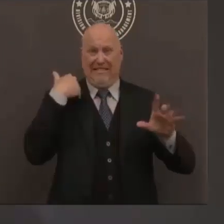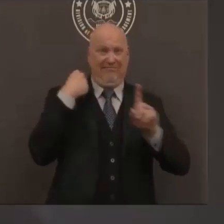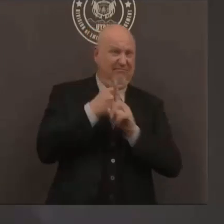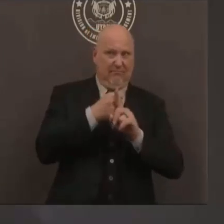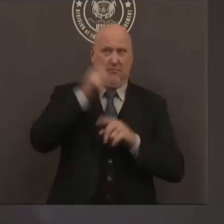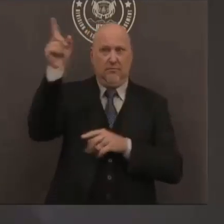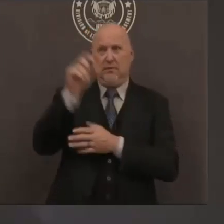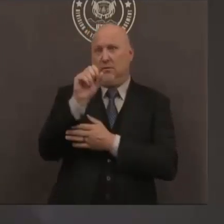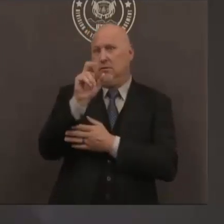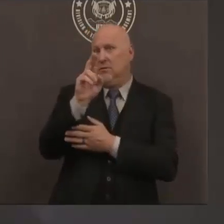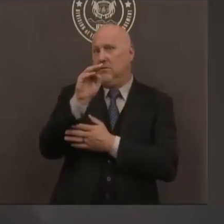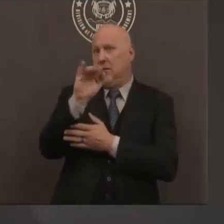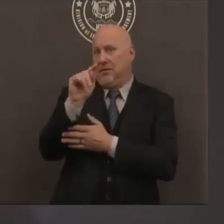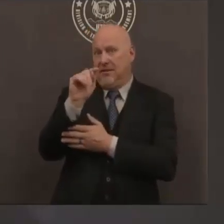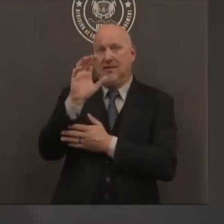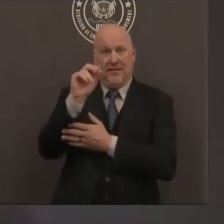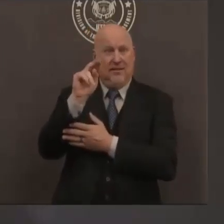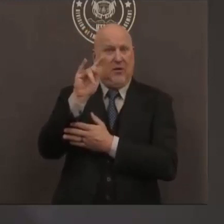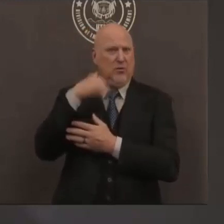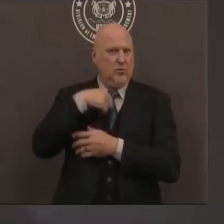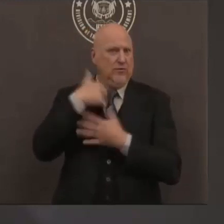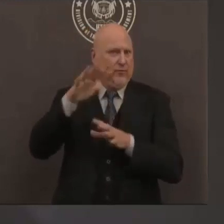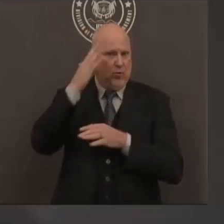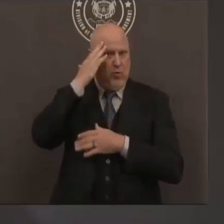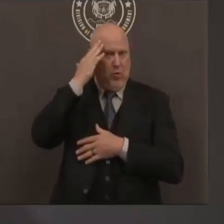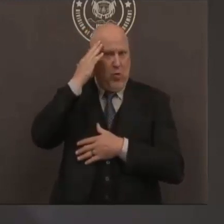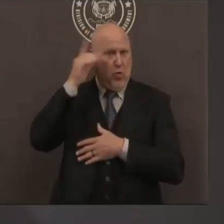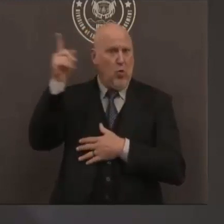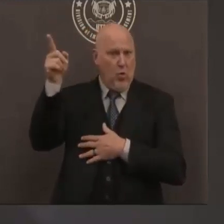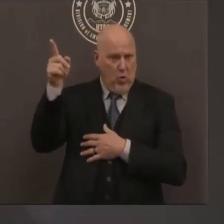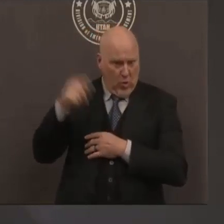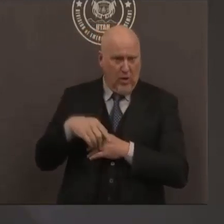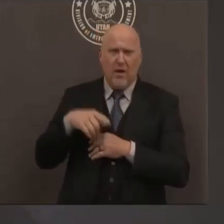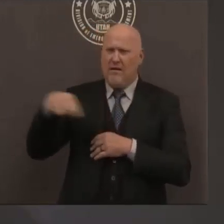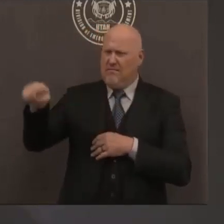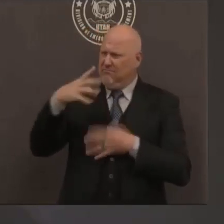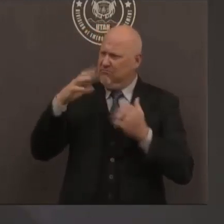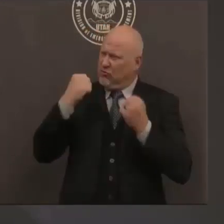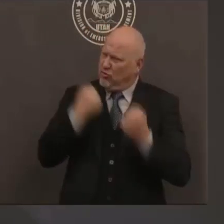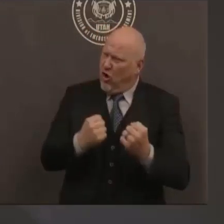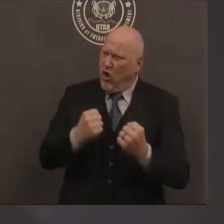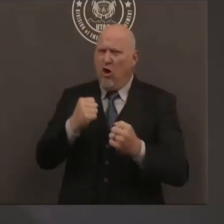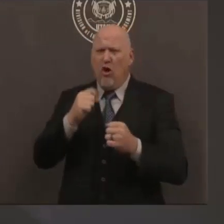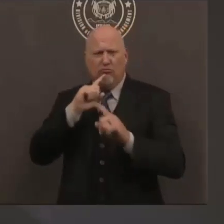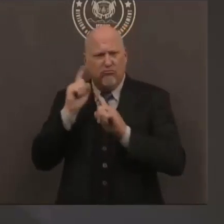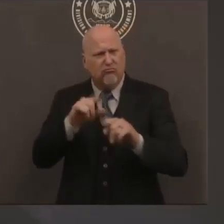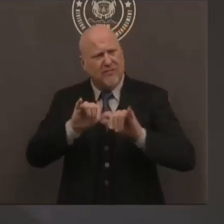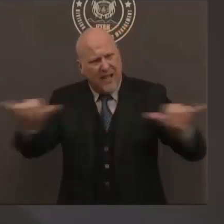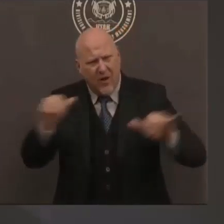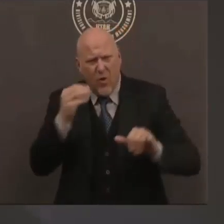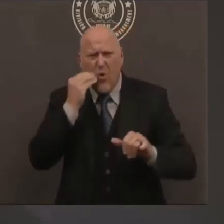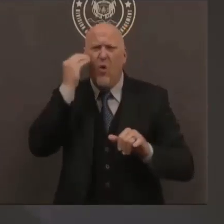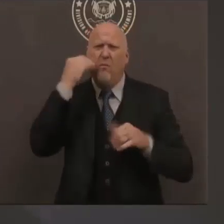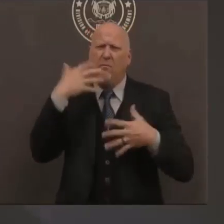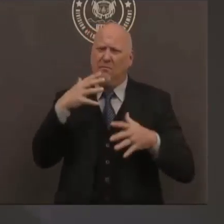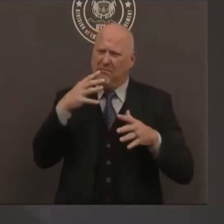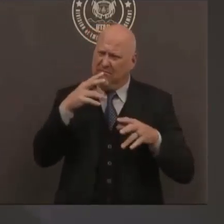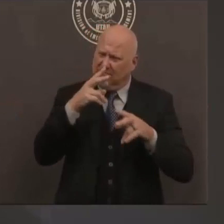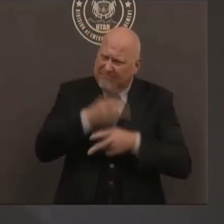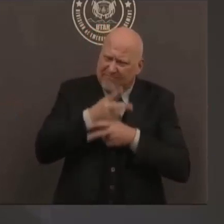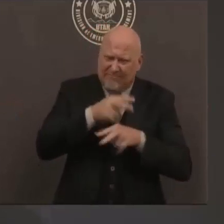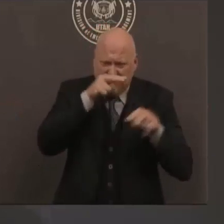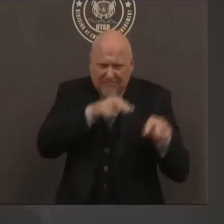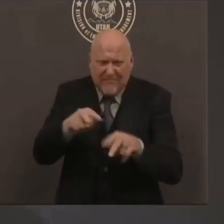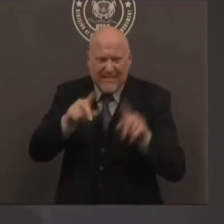order, increasing testing, and continuing contact tracing. And they've seen successes due to these efforts. They've had